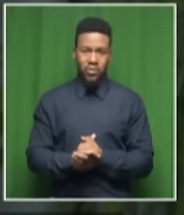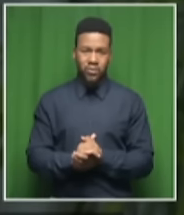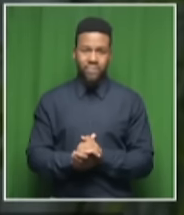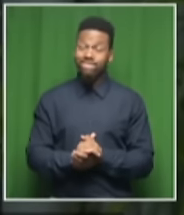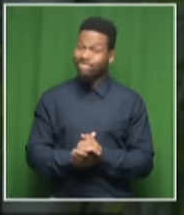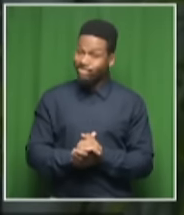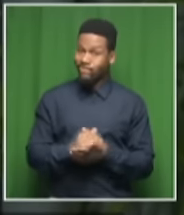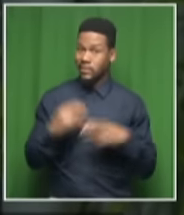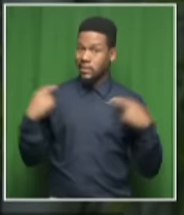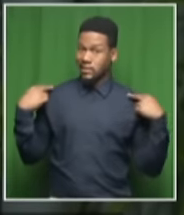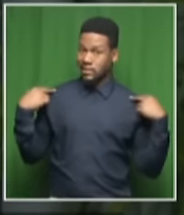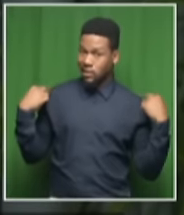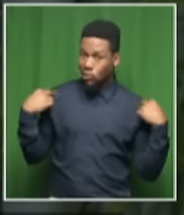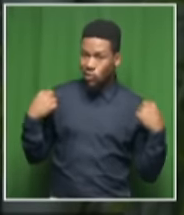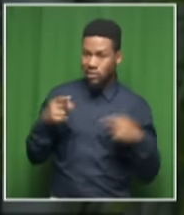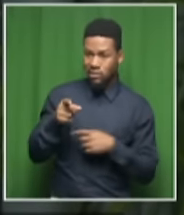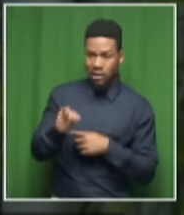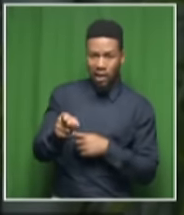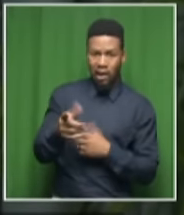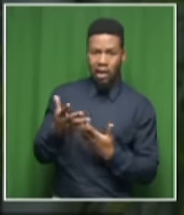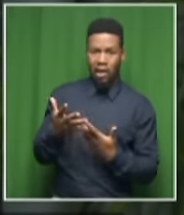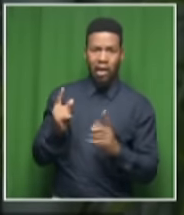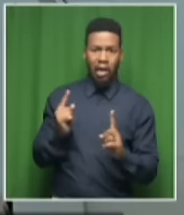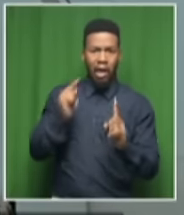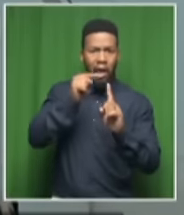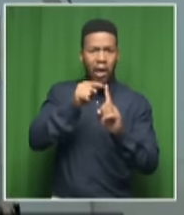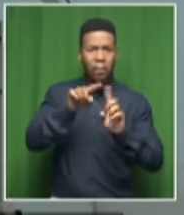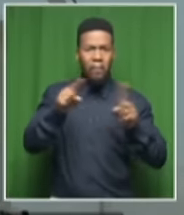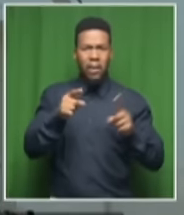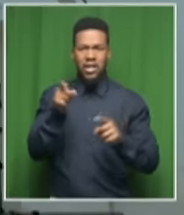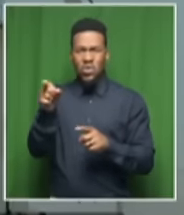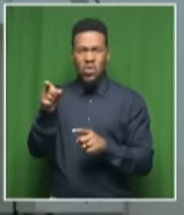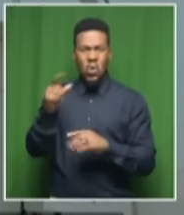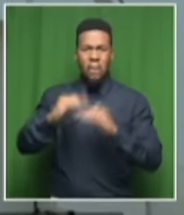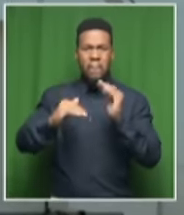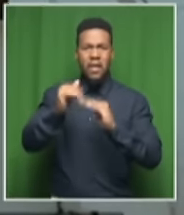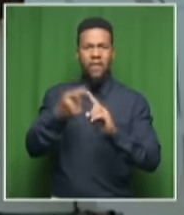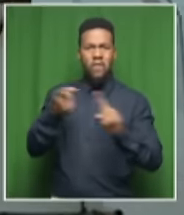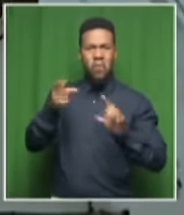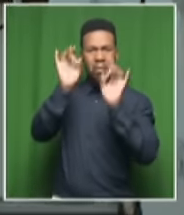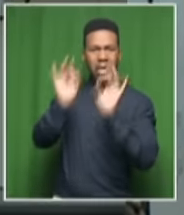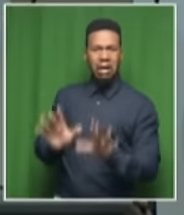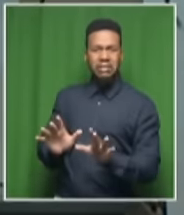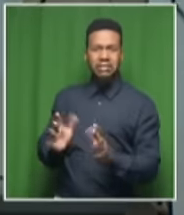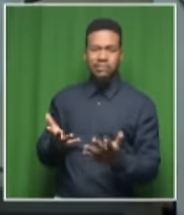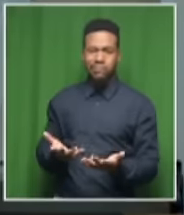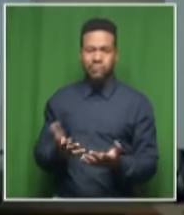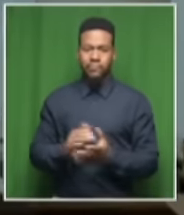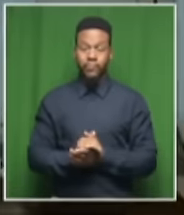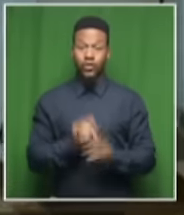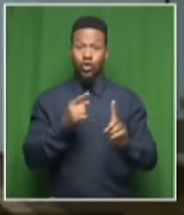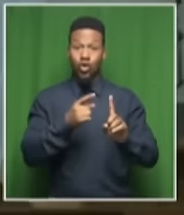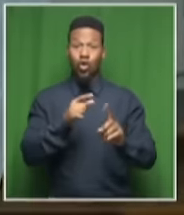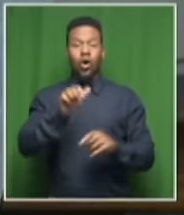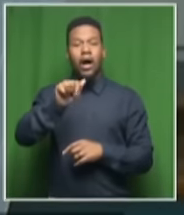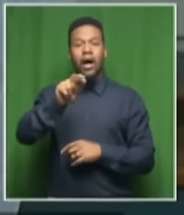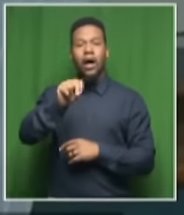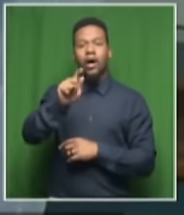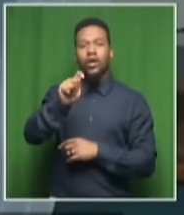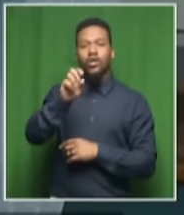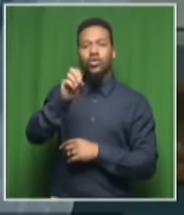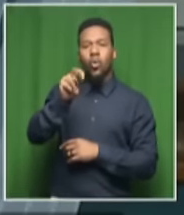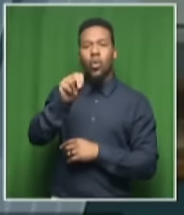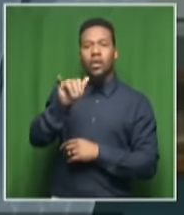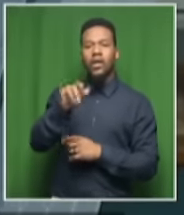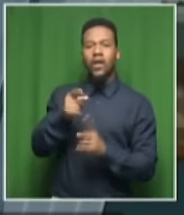security when they build on hatred? U.S. Secretary of State Antony Blinken has also been engaged in